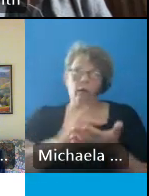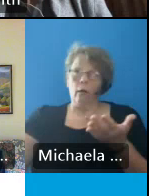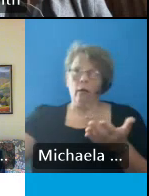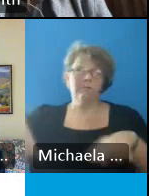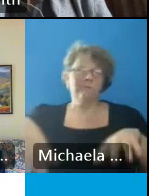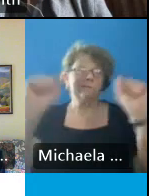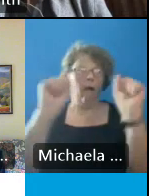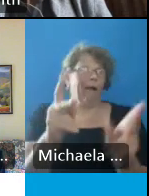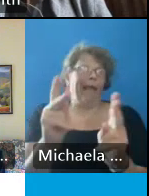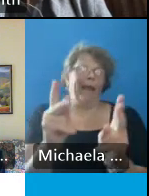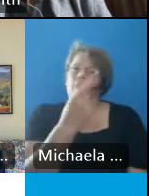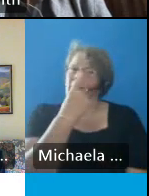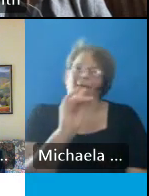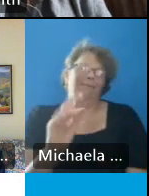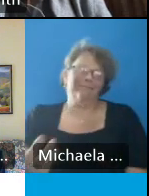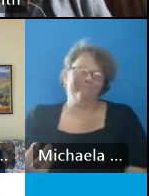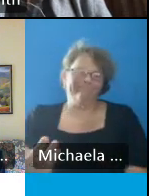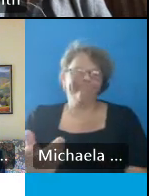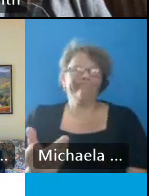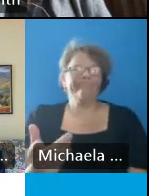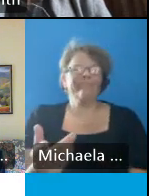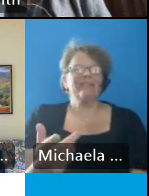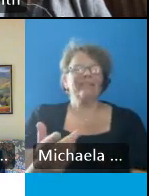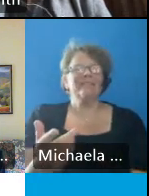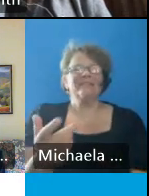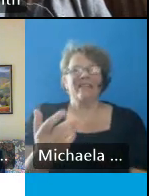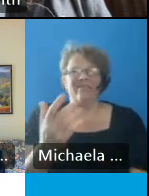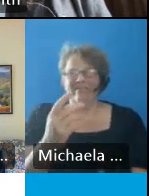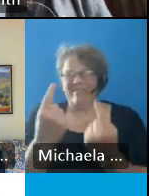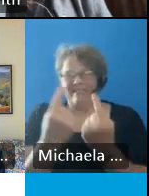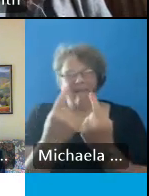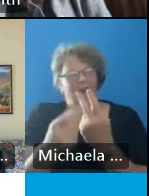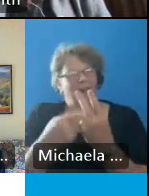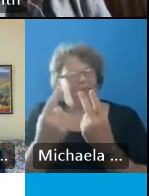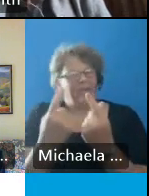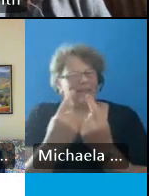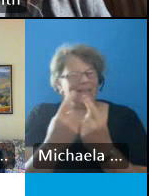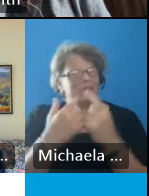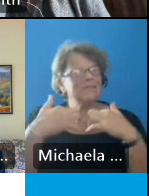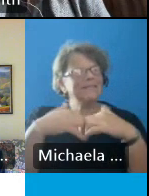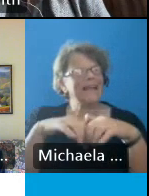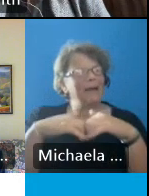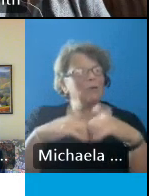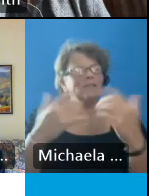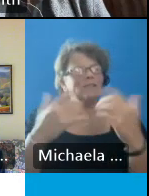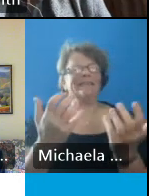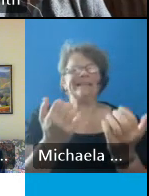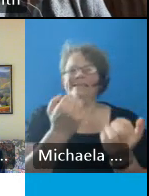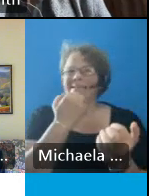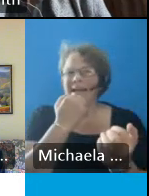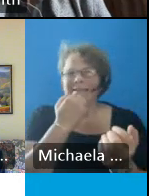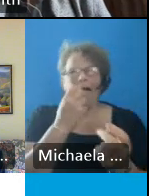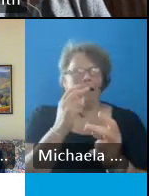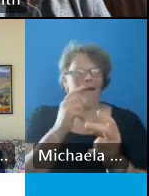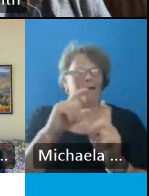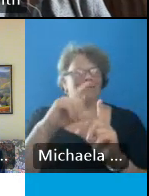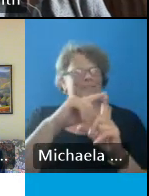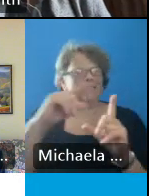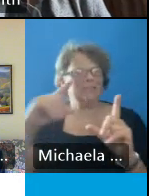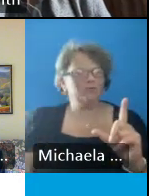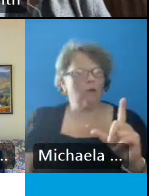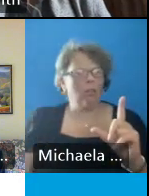can really achieve. And then there's often very exciting things from a technology and sort of data and digital perspective, but how do we actually